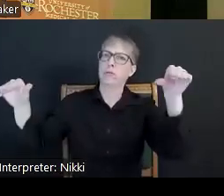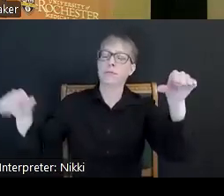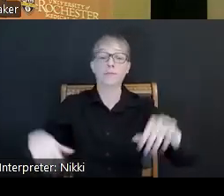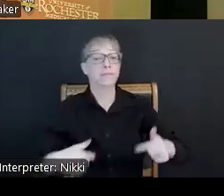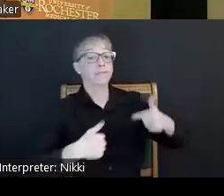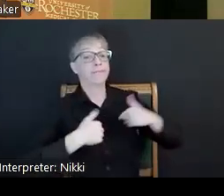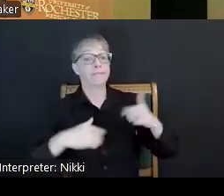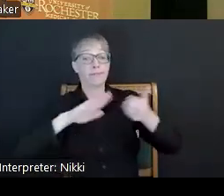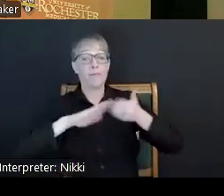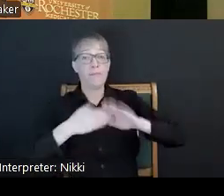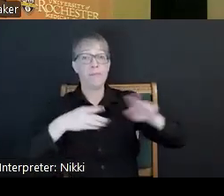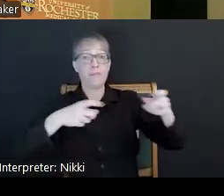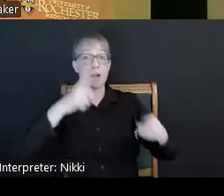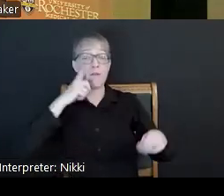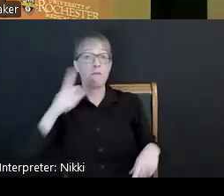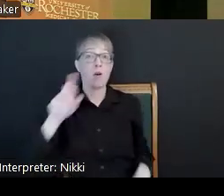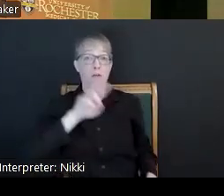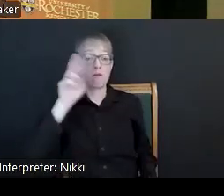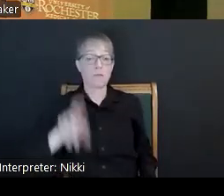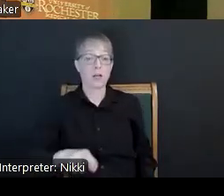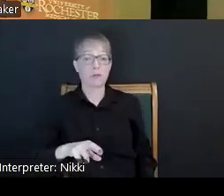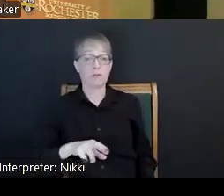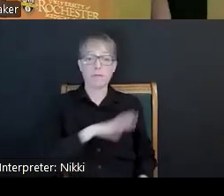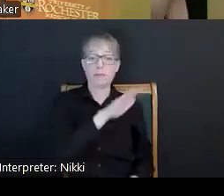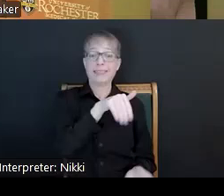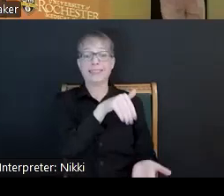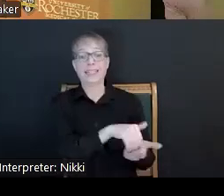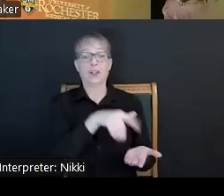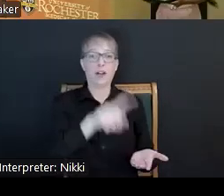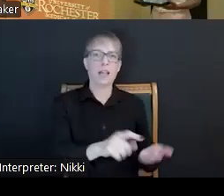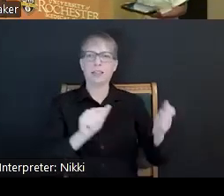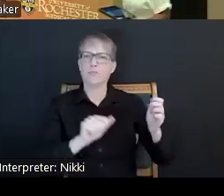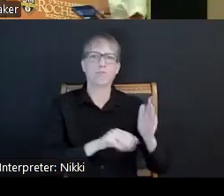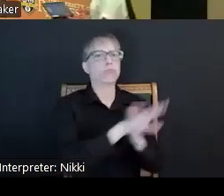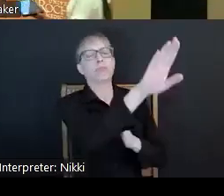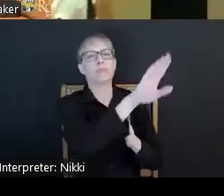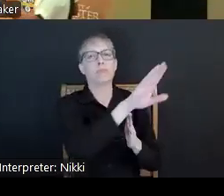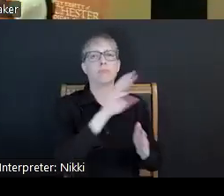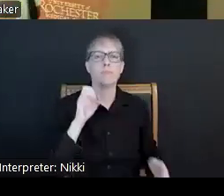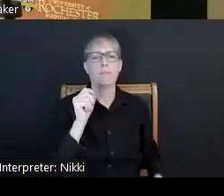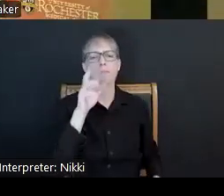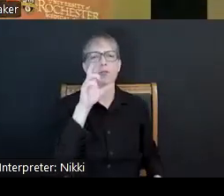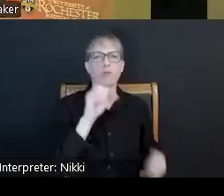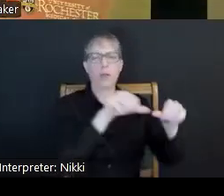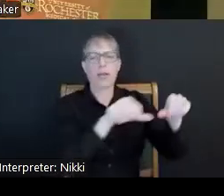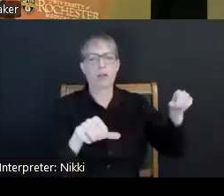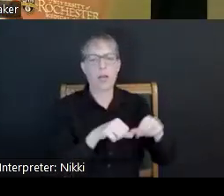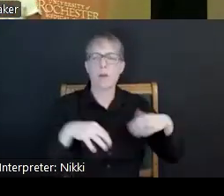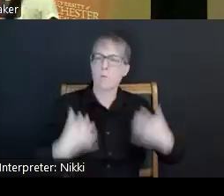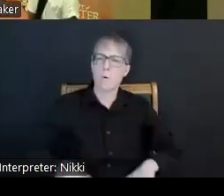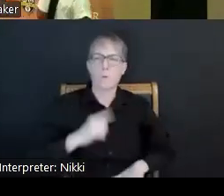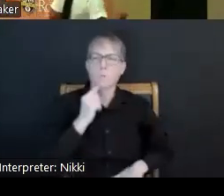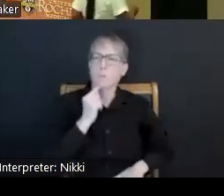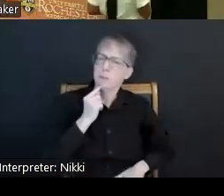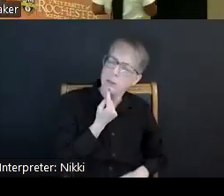city of Rochester, the center of this thriving metropolis, I cannot emphasize too strongly the seriousness of the shortage